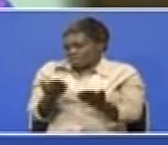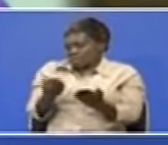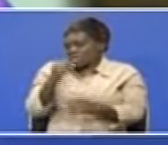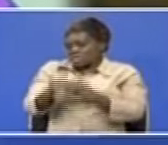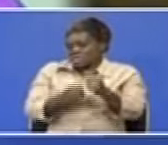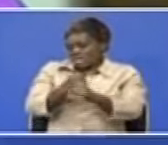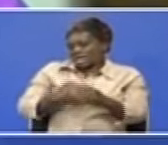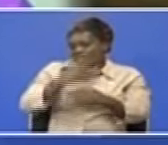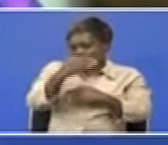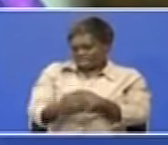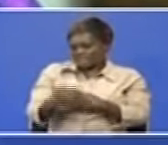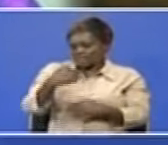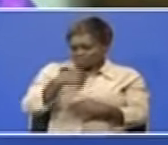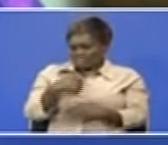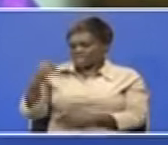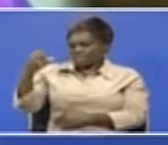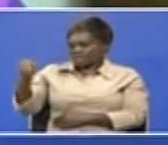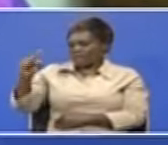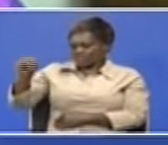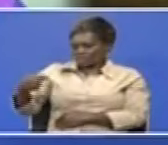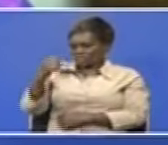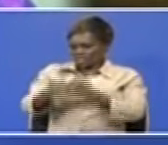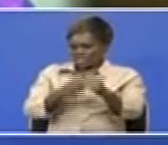next year I'll be racing 5000, or this